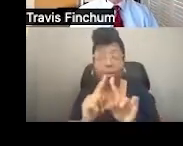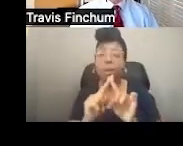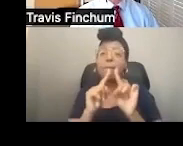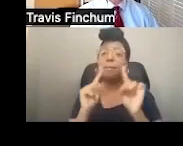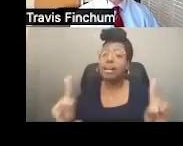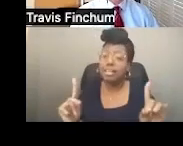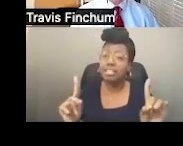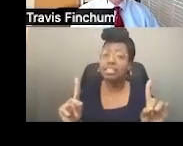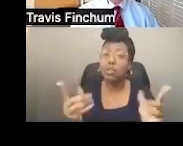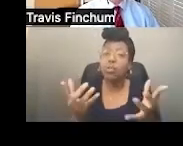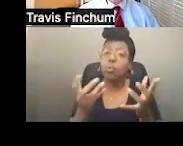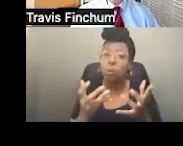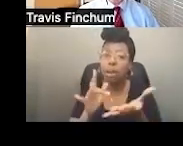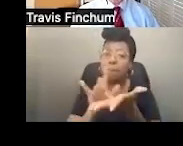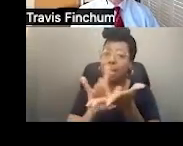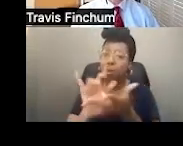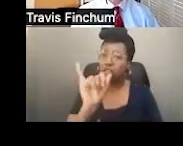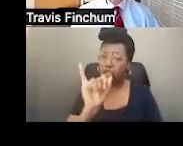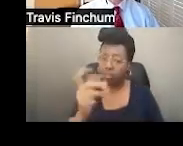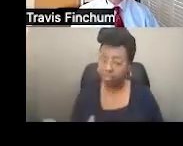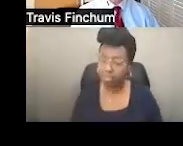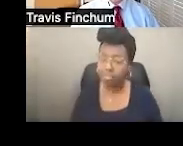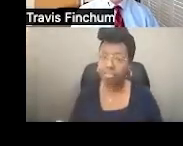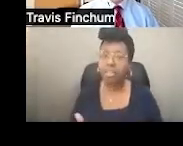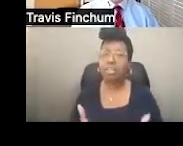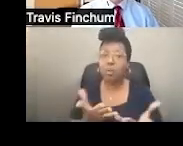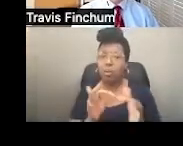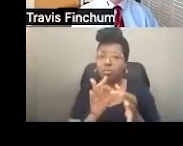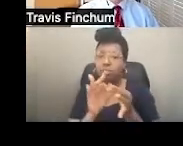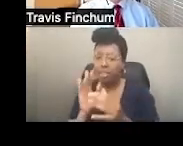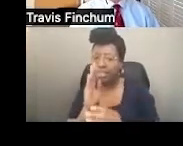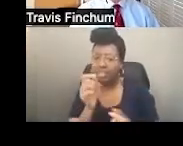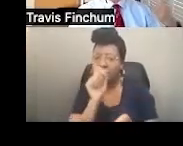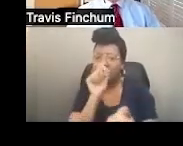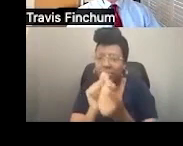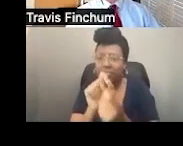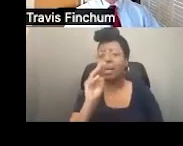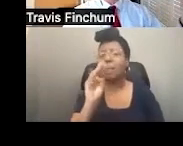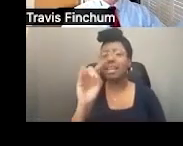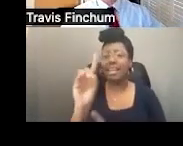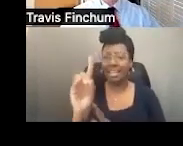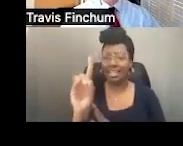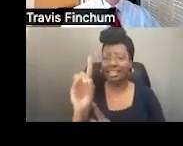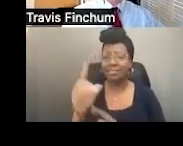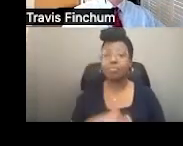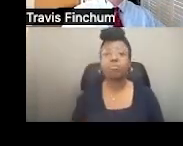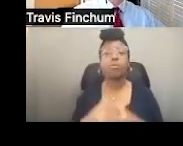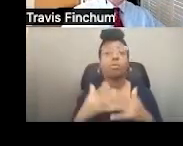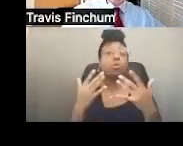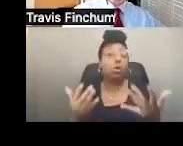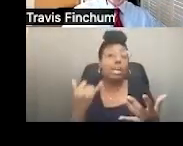to get medical coverage, Medicaid in particular. And so we're oftentimes just applying